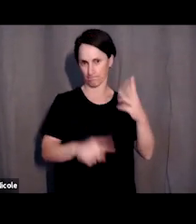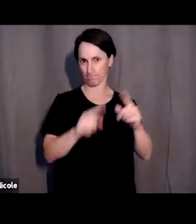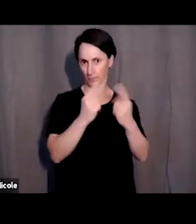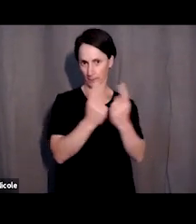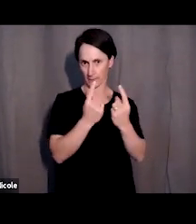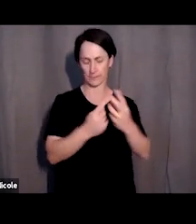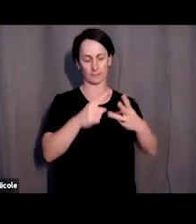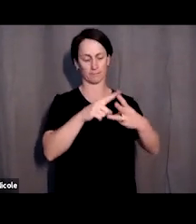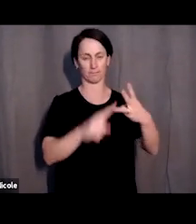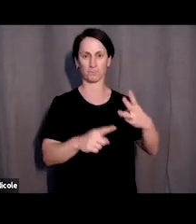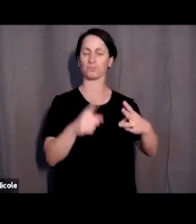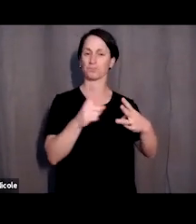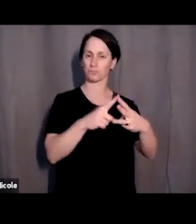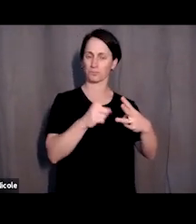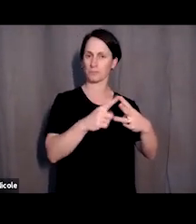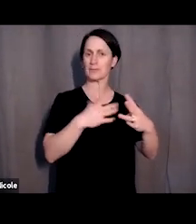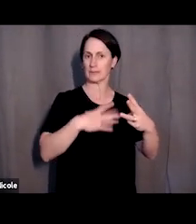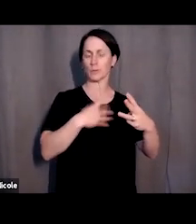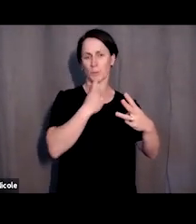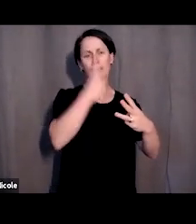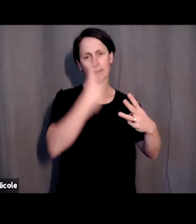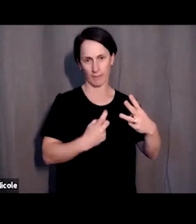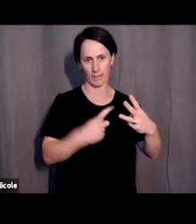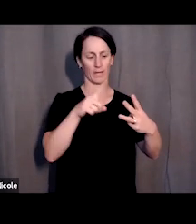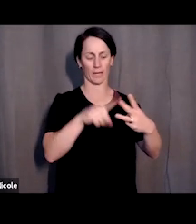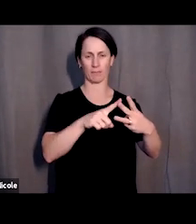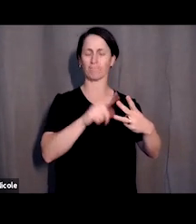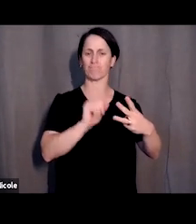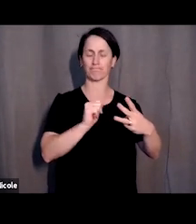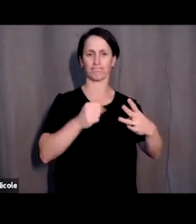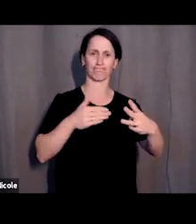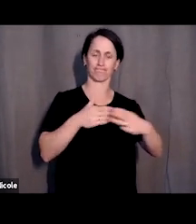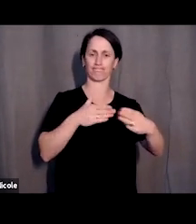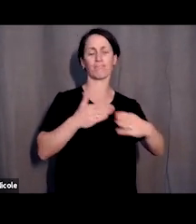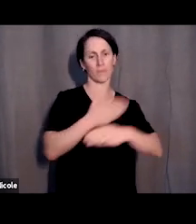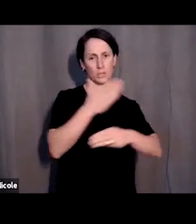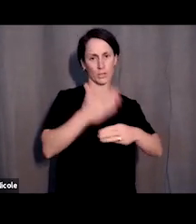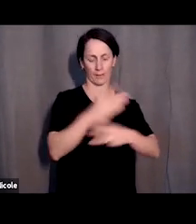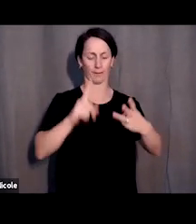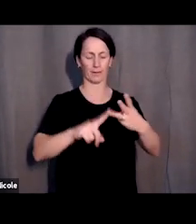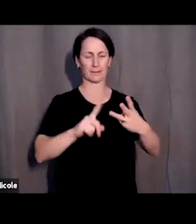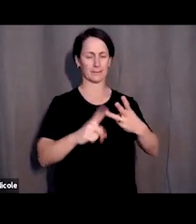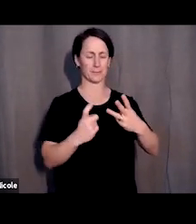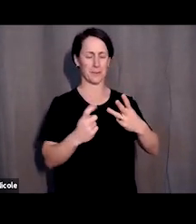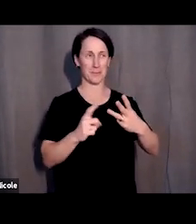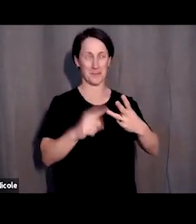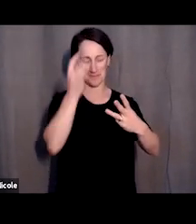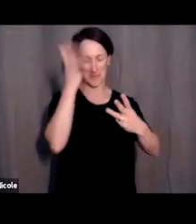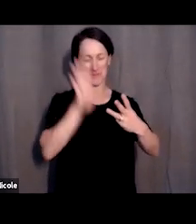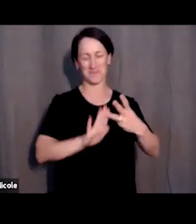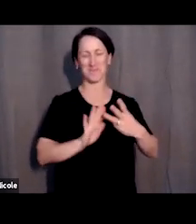had to do with the severity of the illness, the functioning, and right now I've forgotten the third